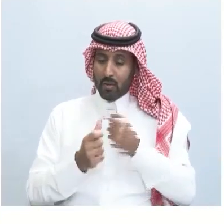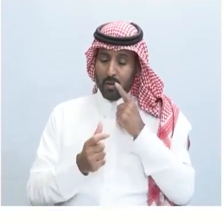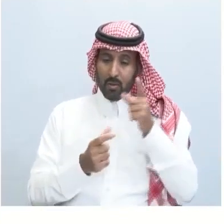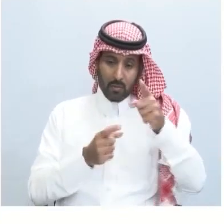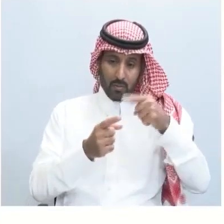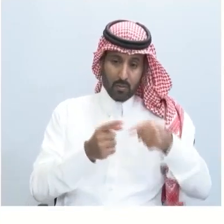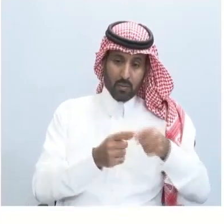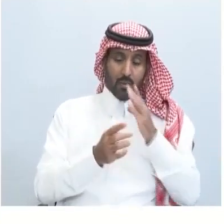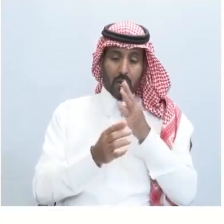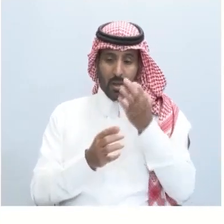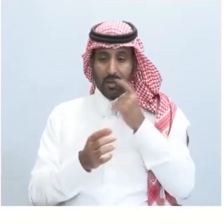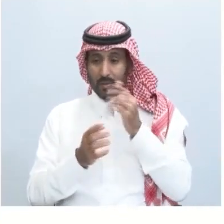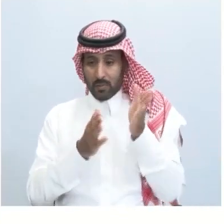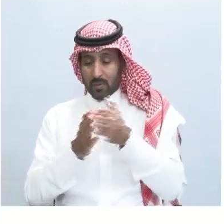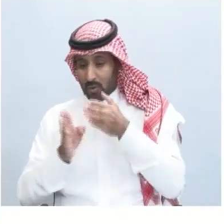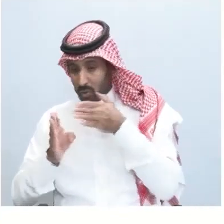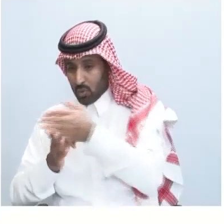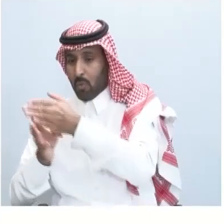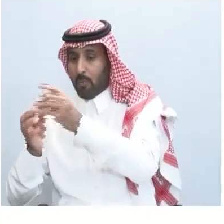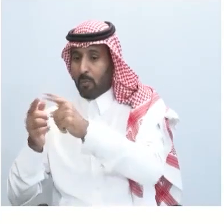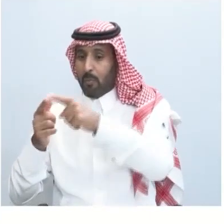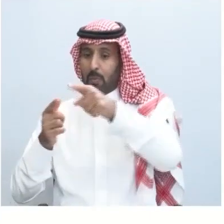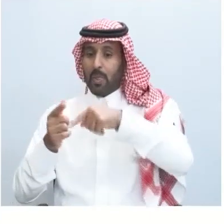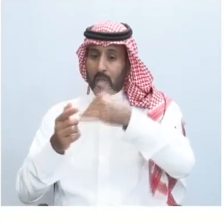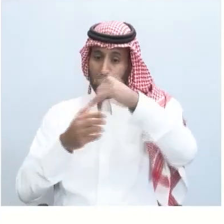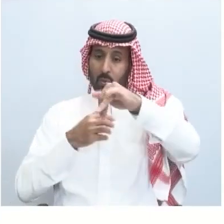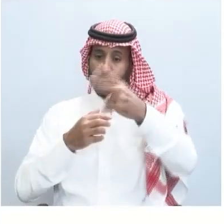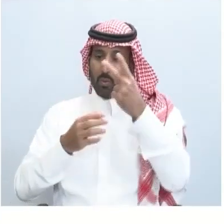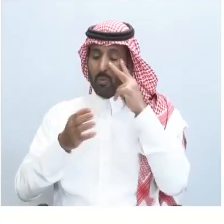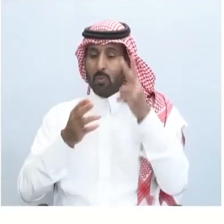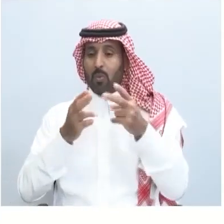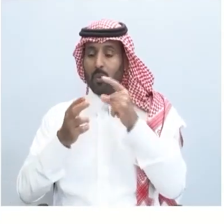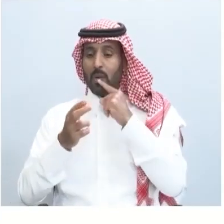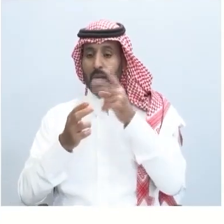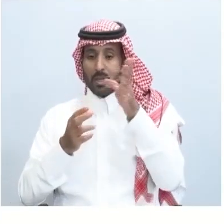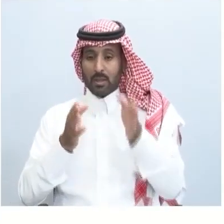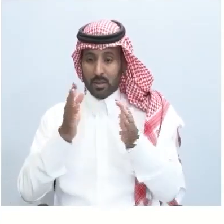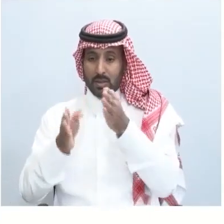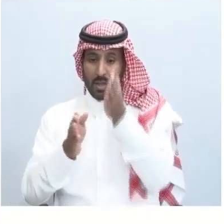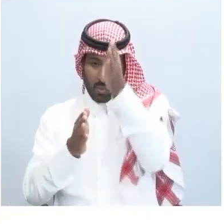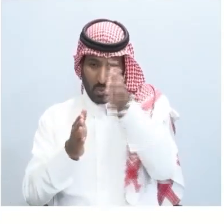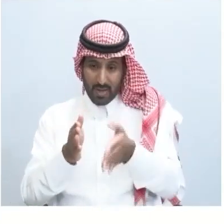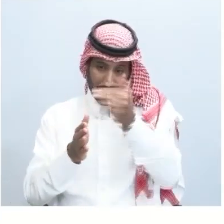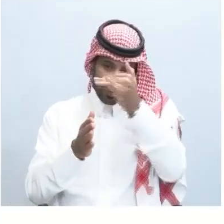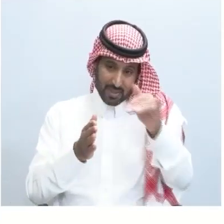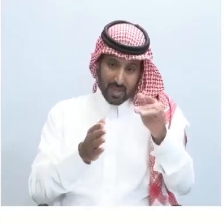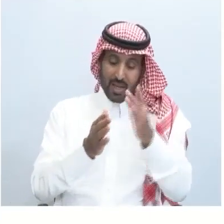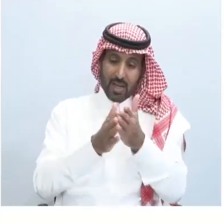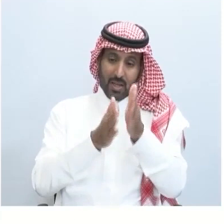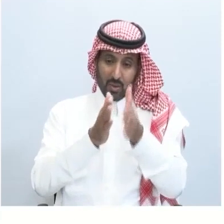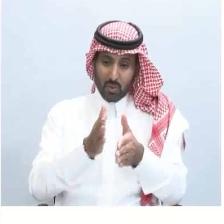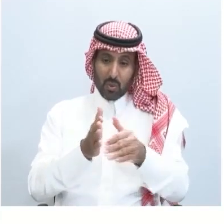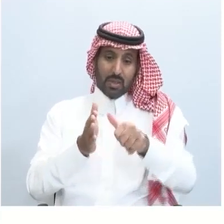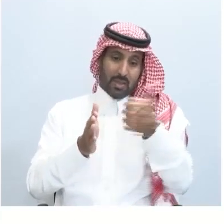opponent's blue line is the attacking zone, and the area between the two blue lines is the neutral zone. There are two sets of